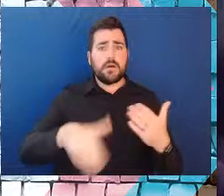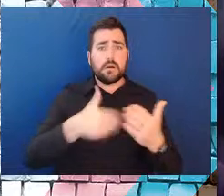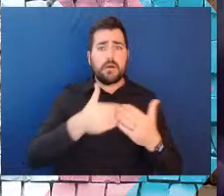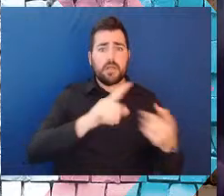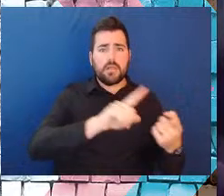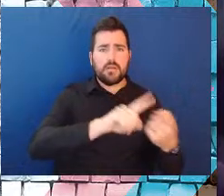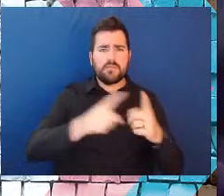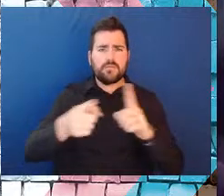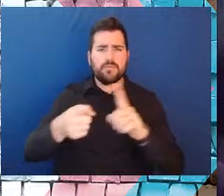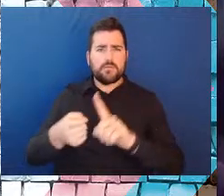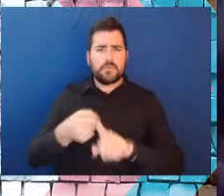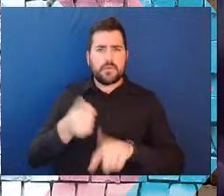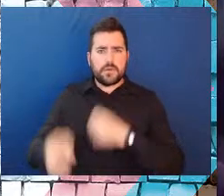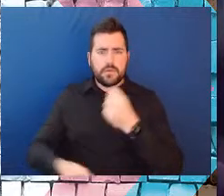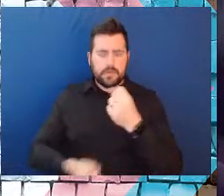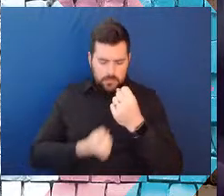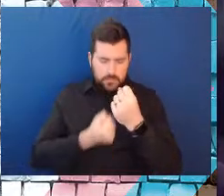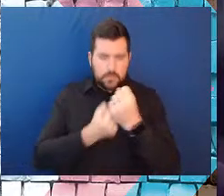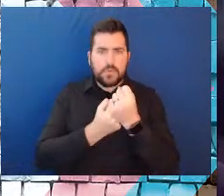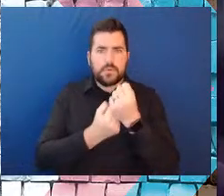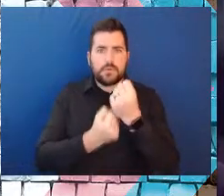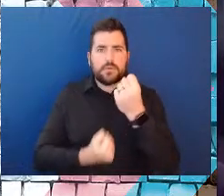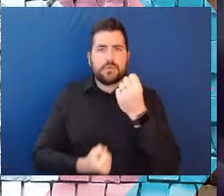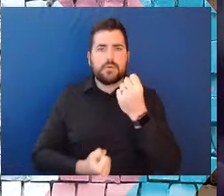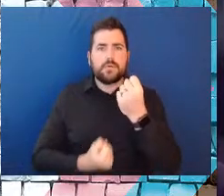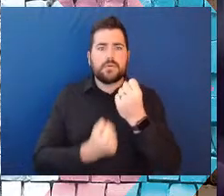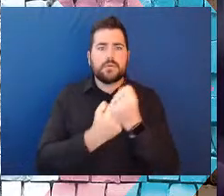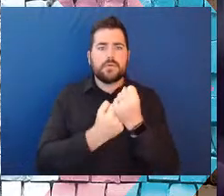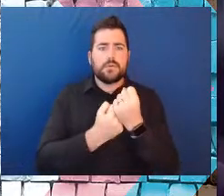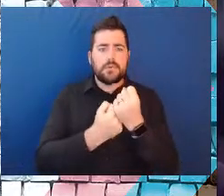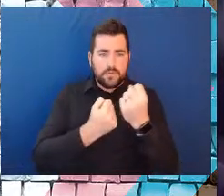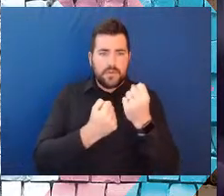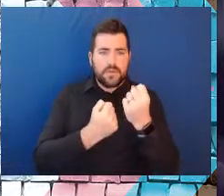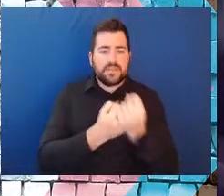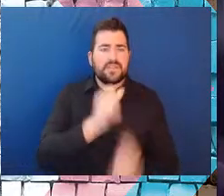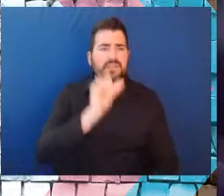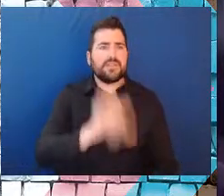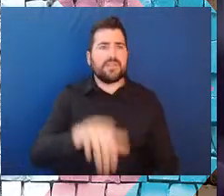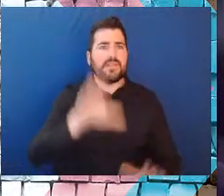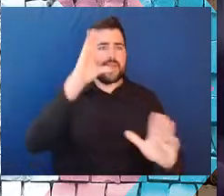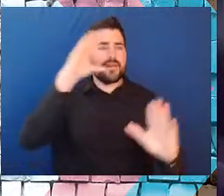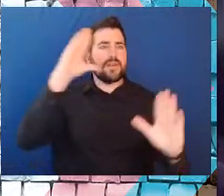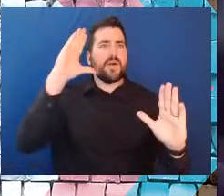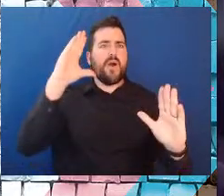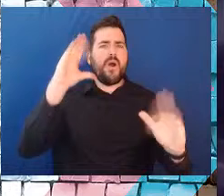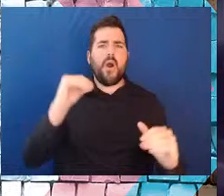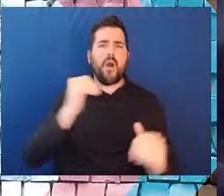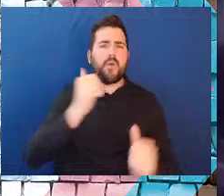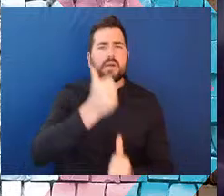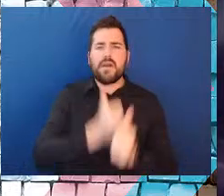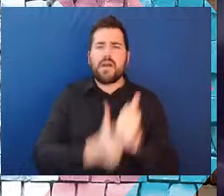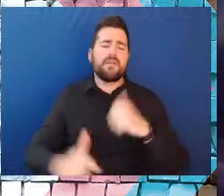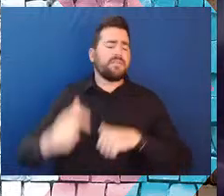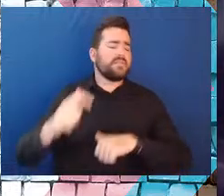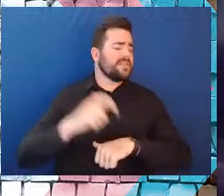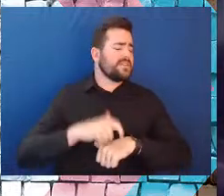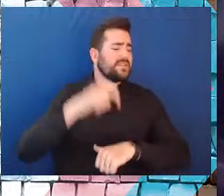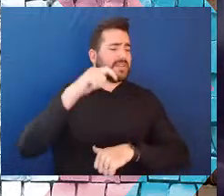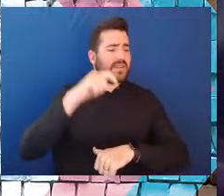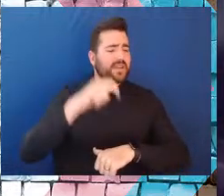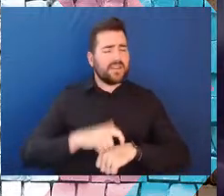near. A sense of hope with every dawn and the